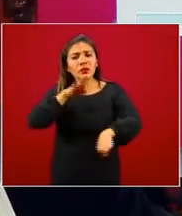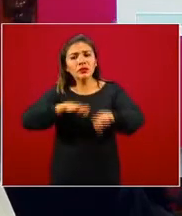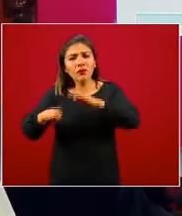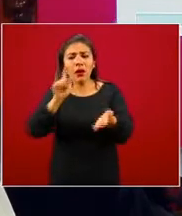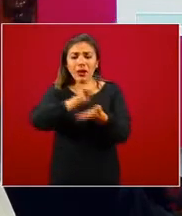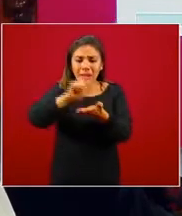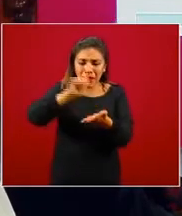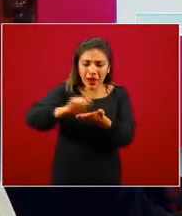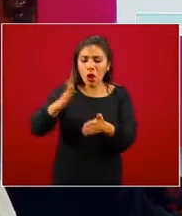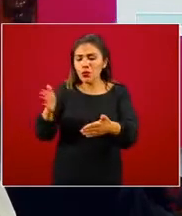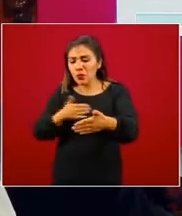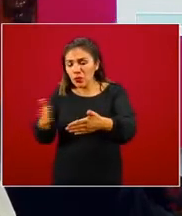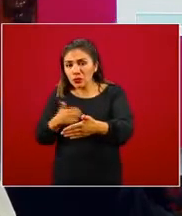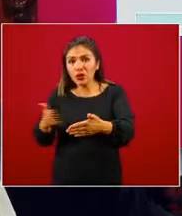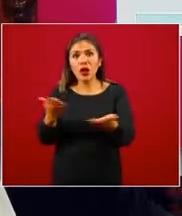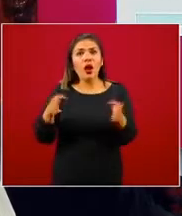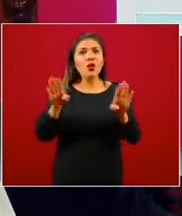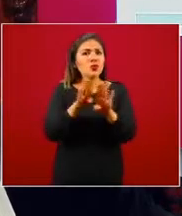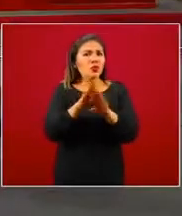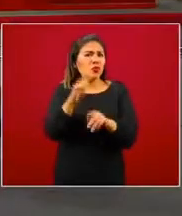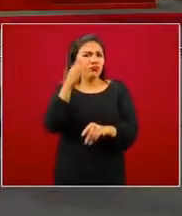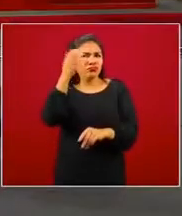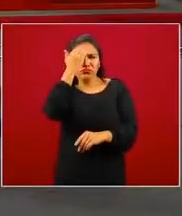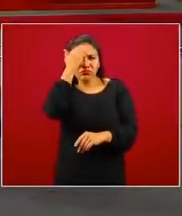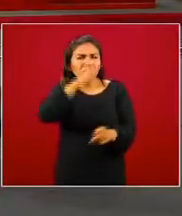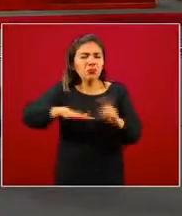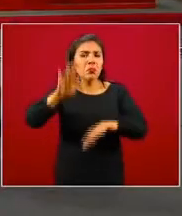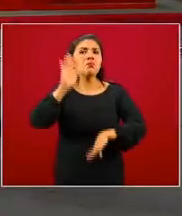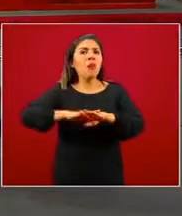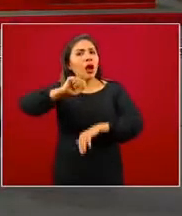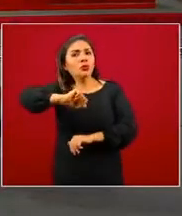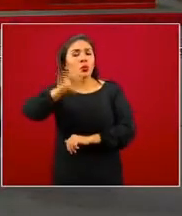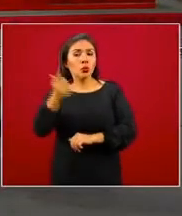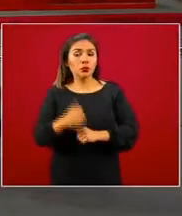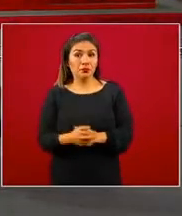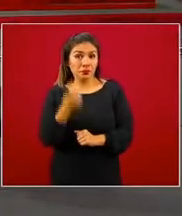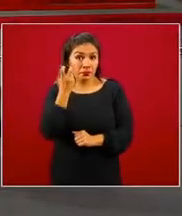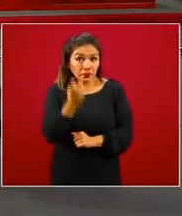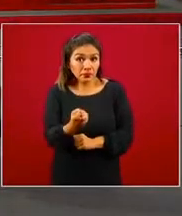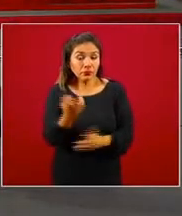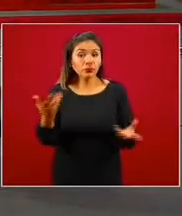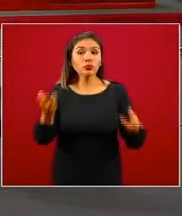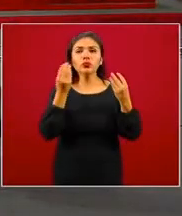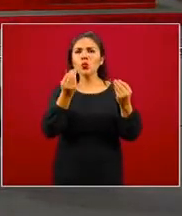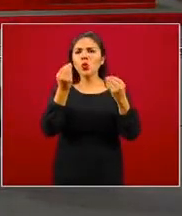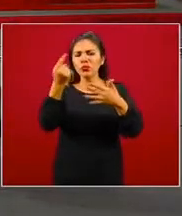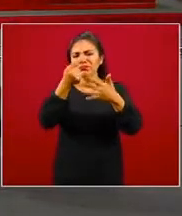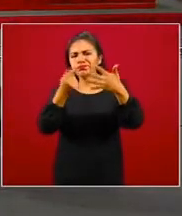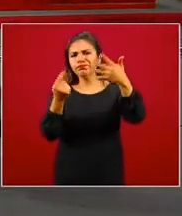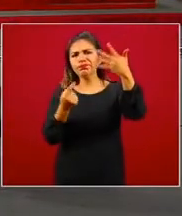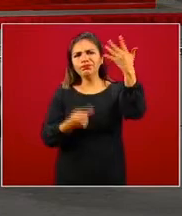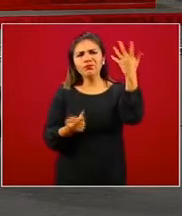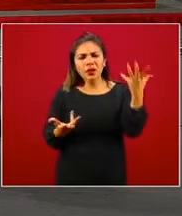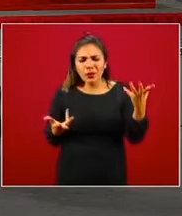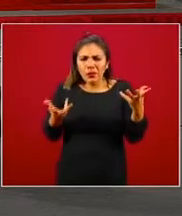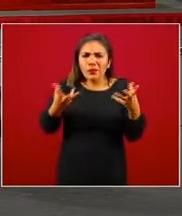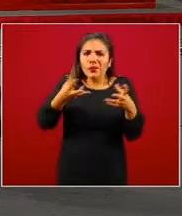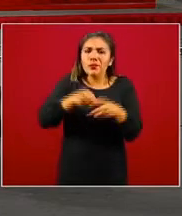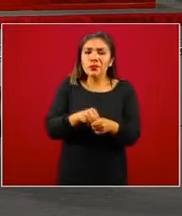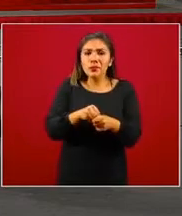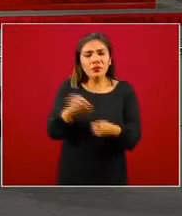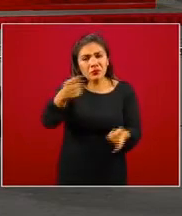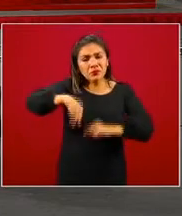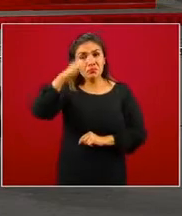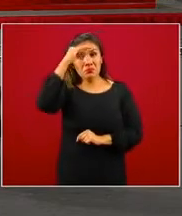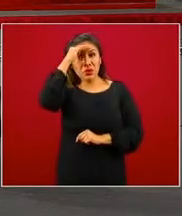has very long hours, they end up also cooking besides doing the cleaning. So there are so many